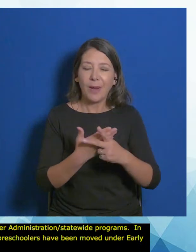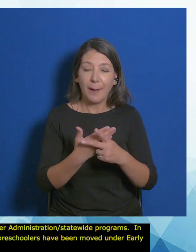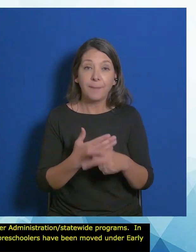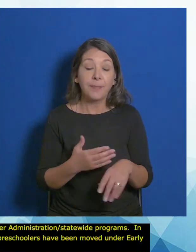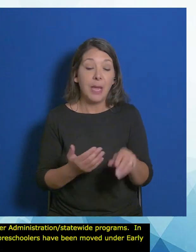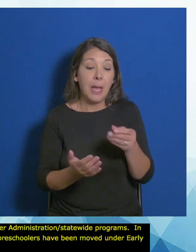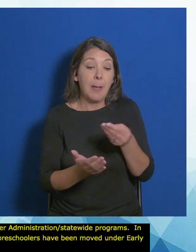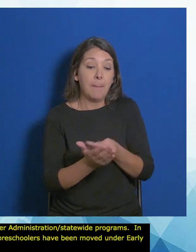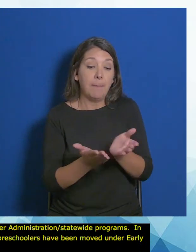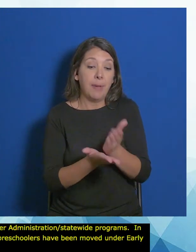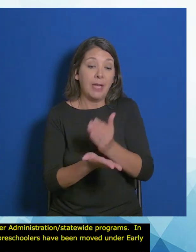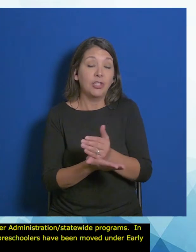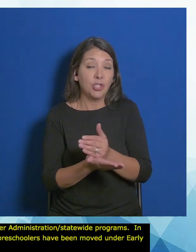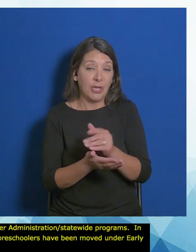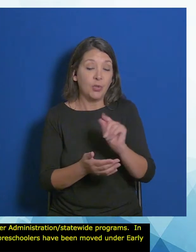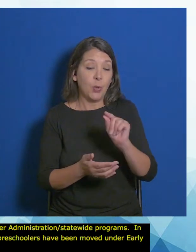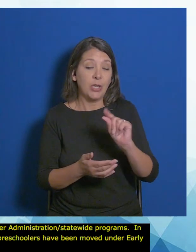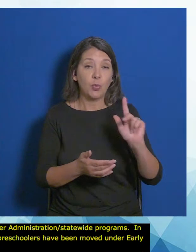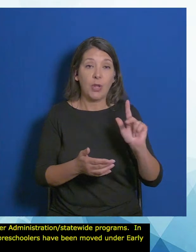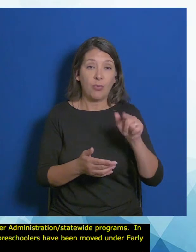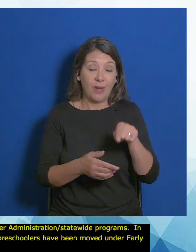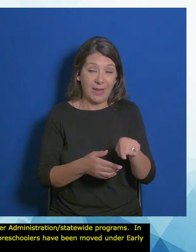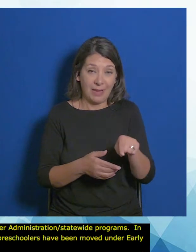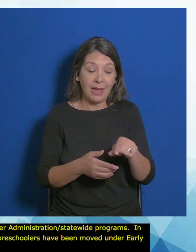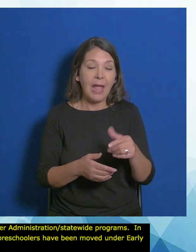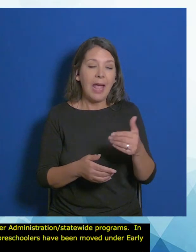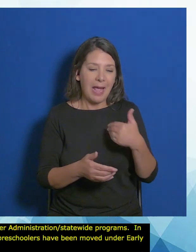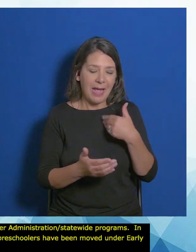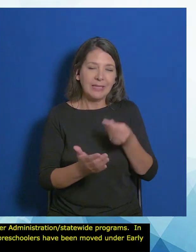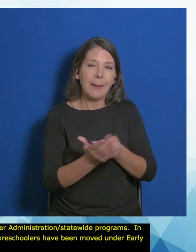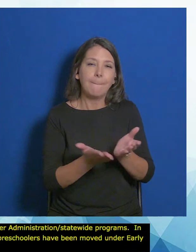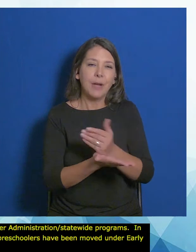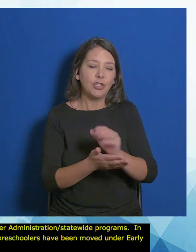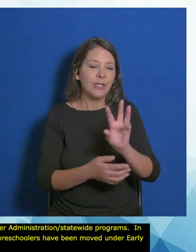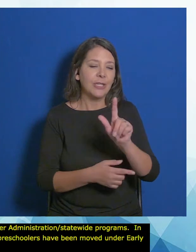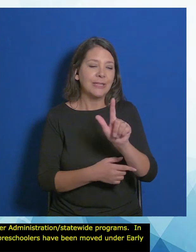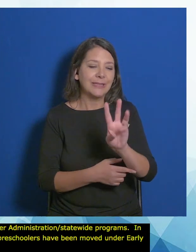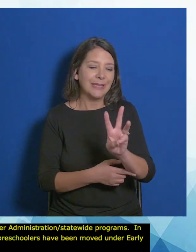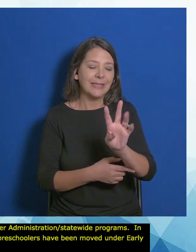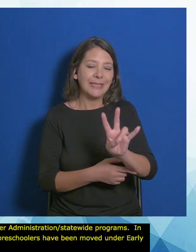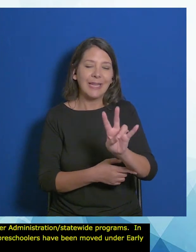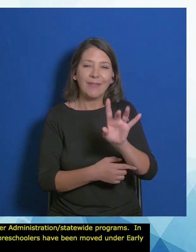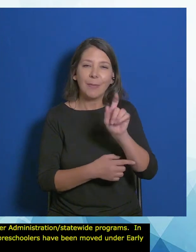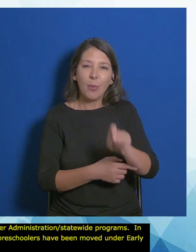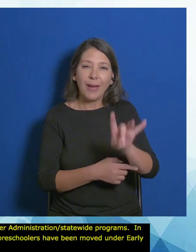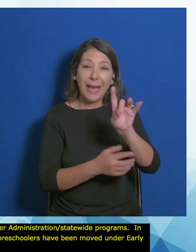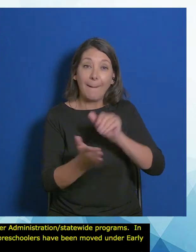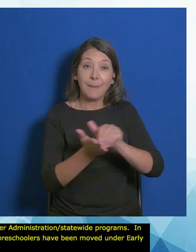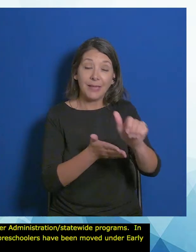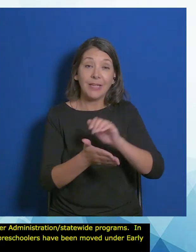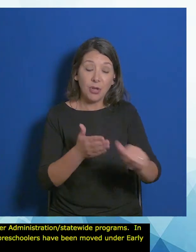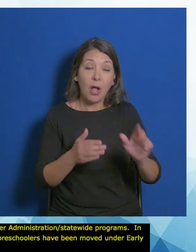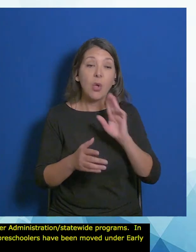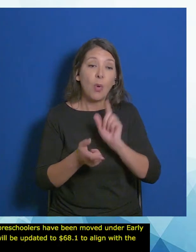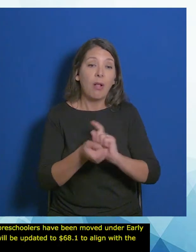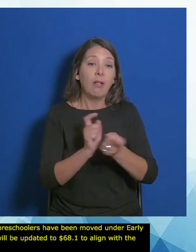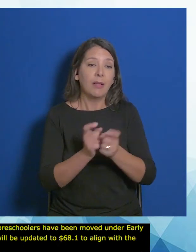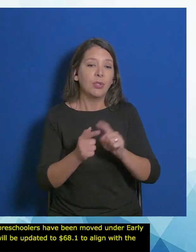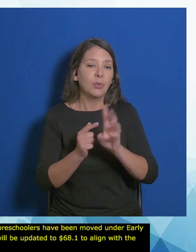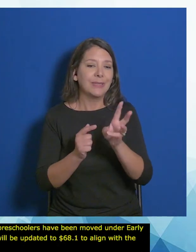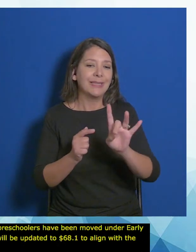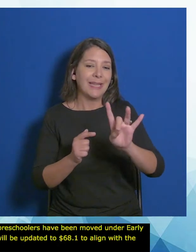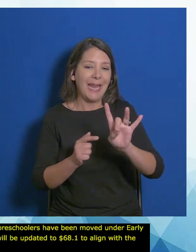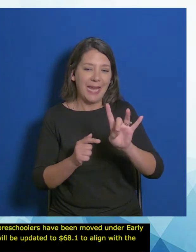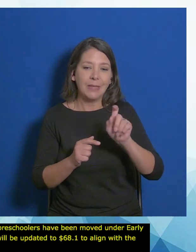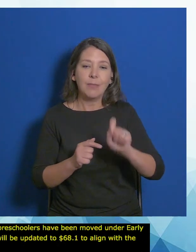Budget fiscal year 2023 reflects the draft budget of $67.8 million that will be updated to $68.1 million to